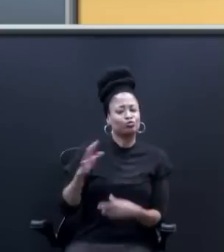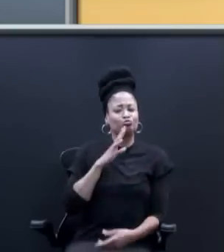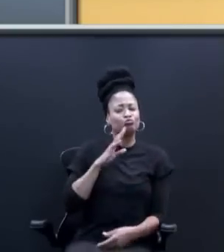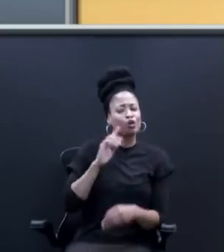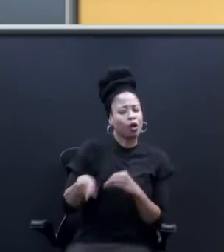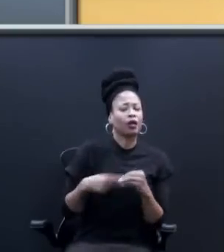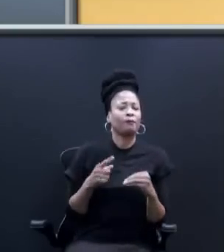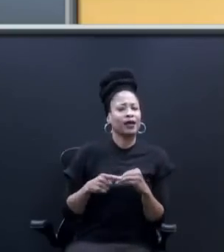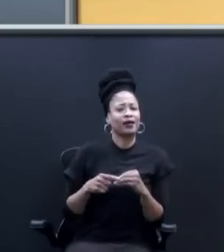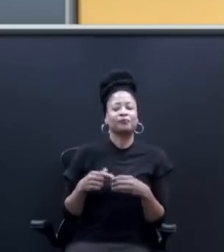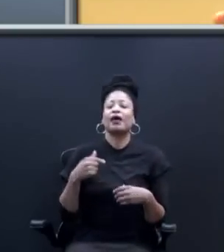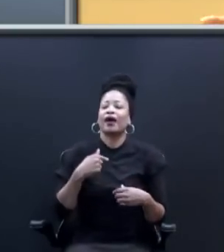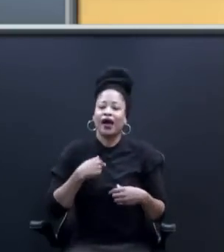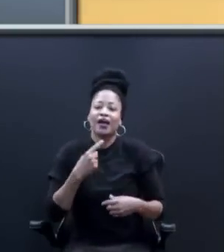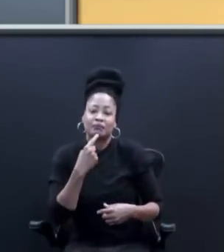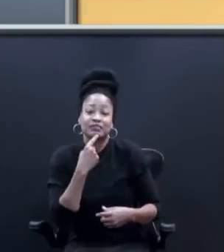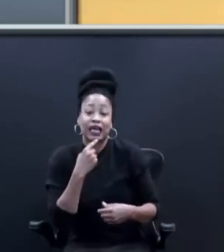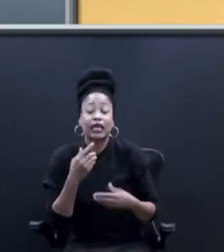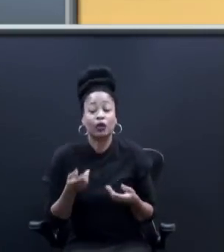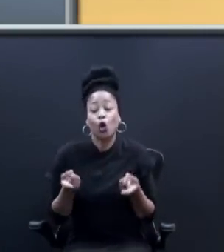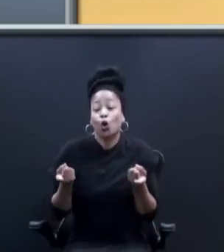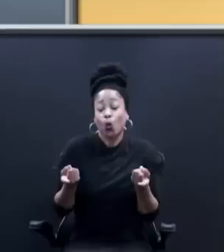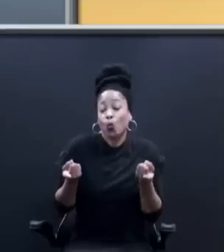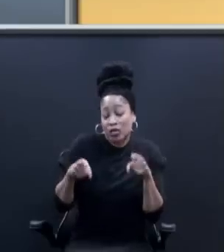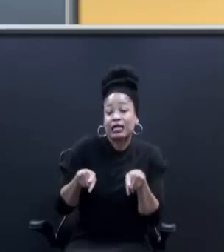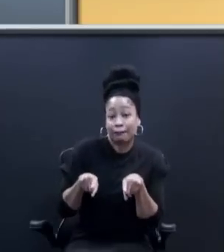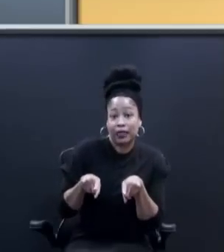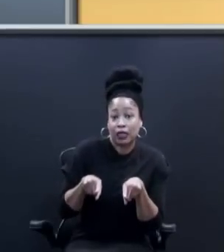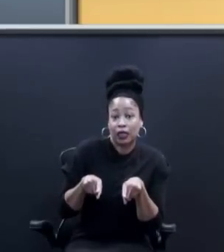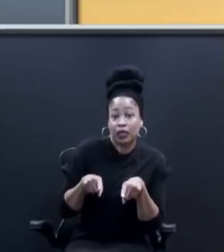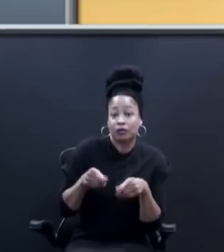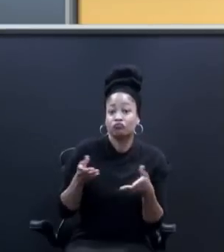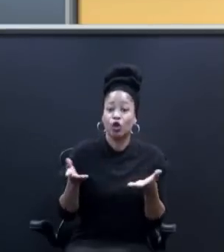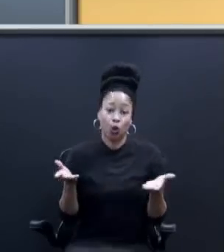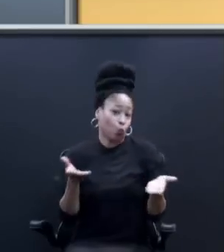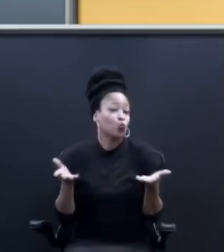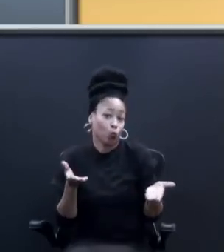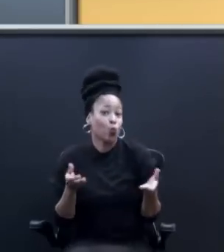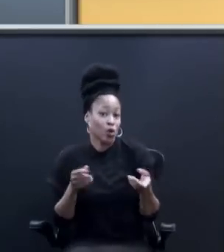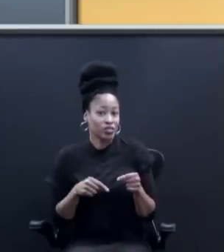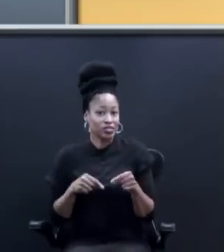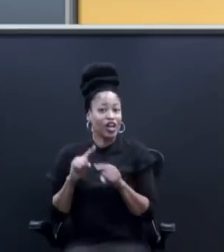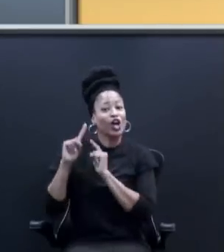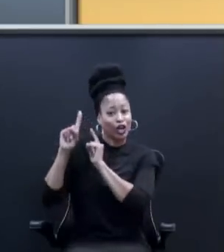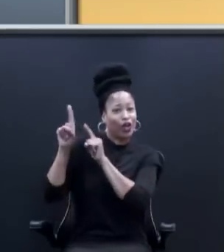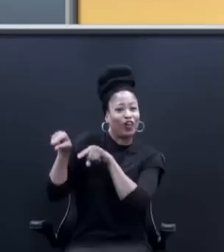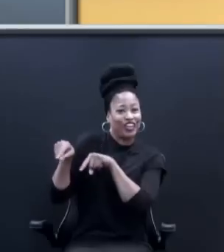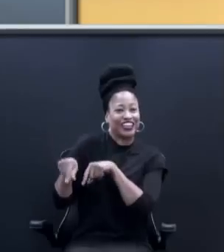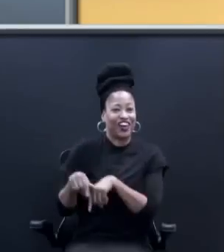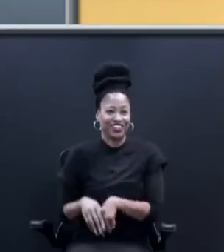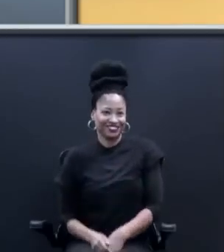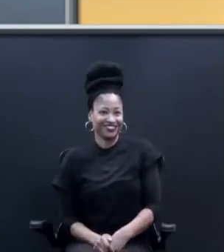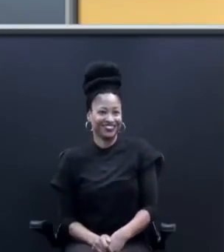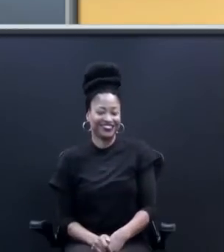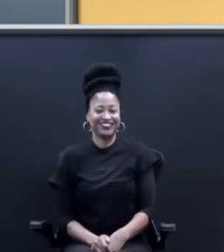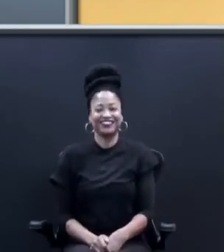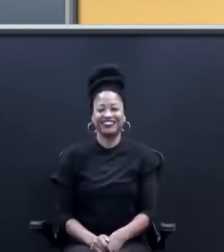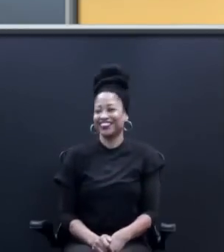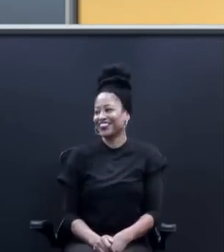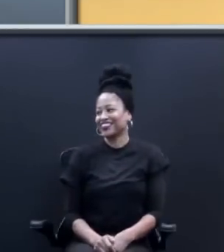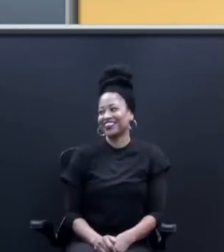I'm saying, what's going on? What's happening? 23